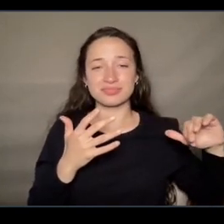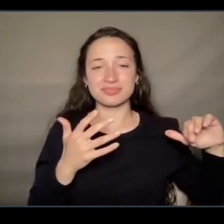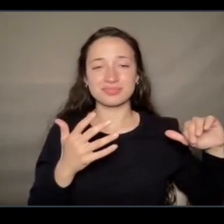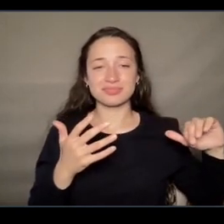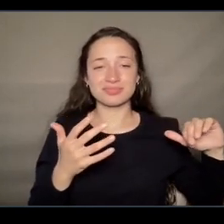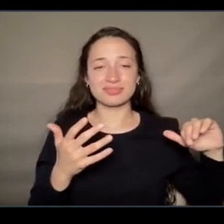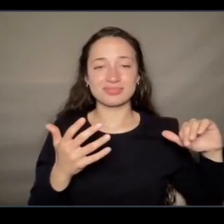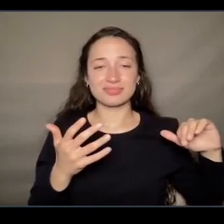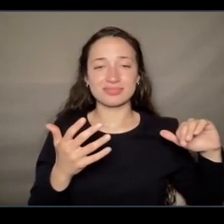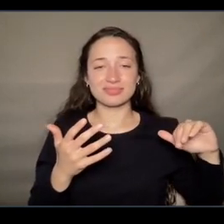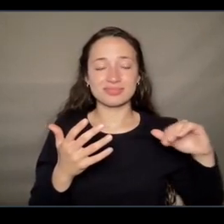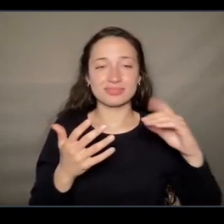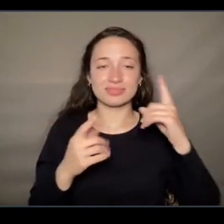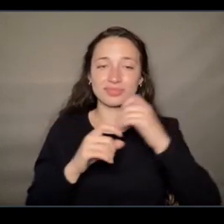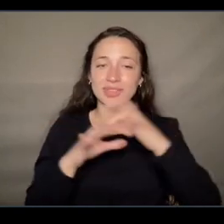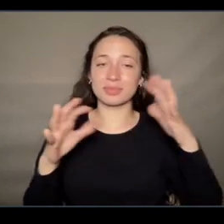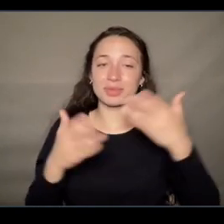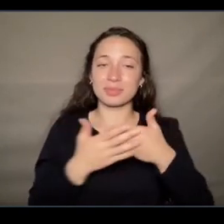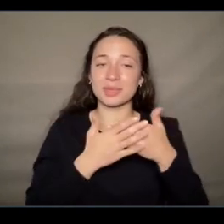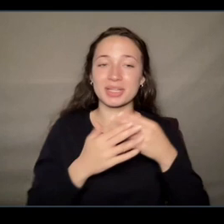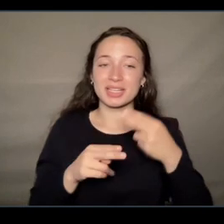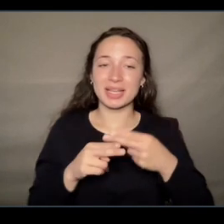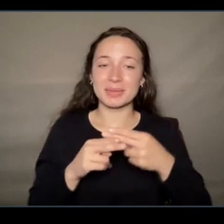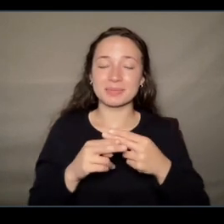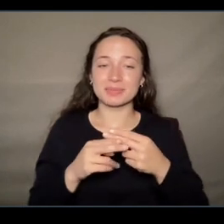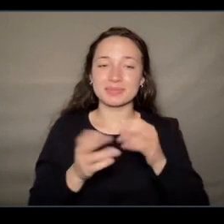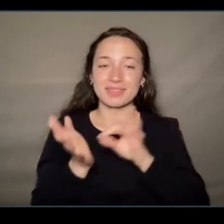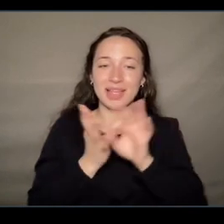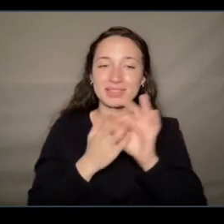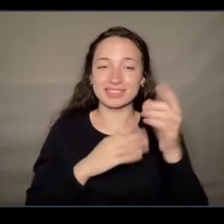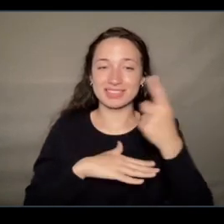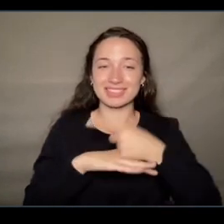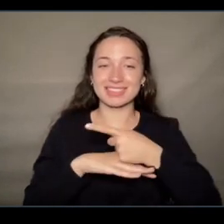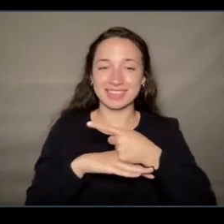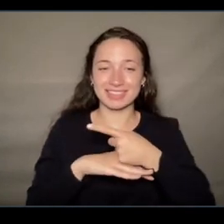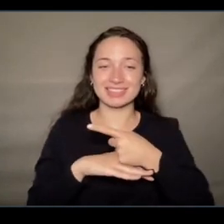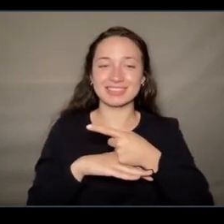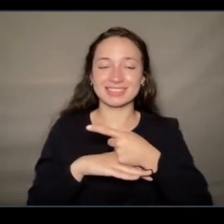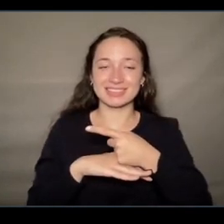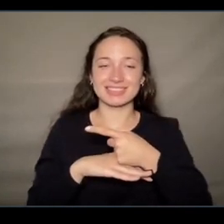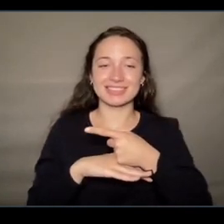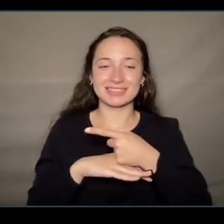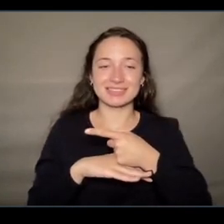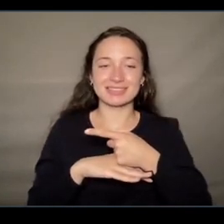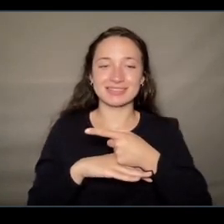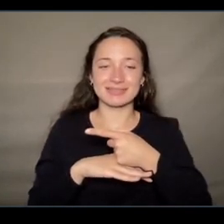sorrows, dreaming of baby names, counting the days,